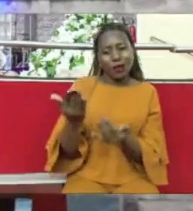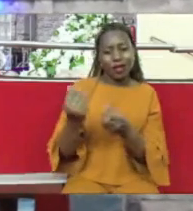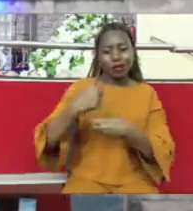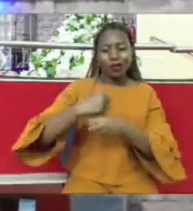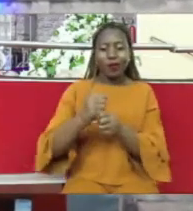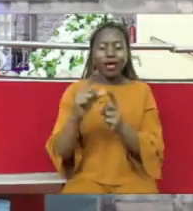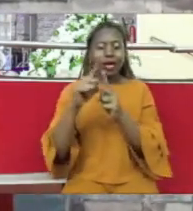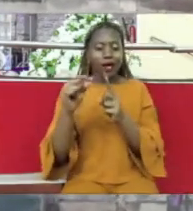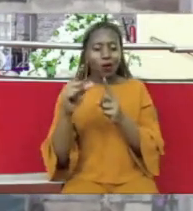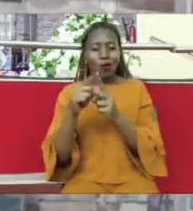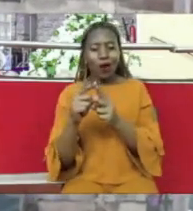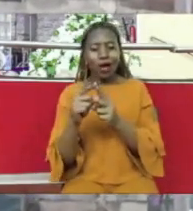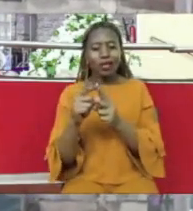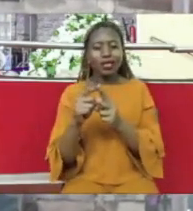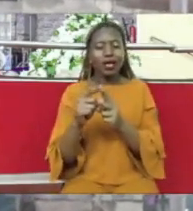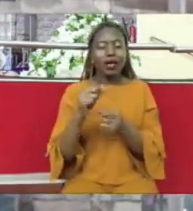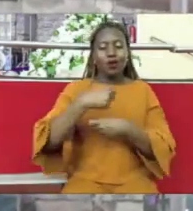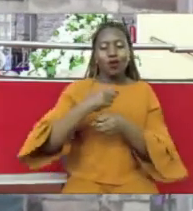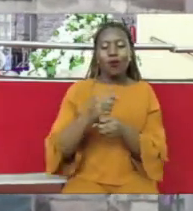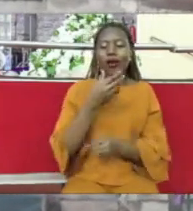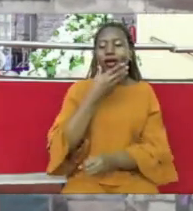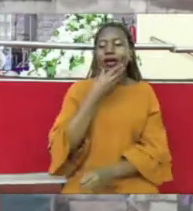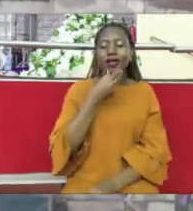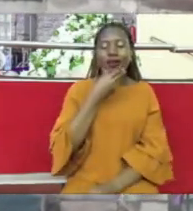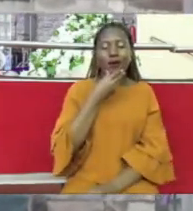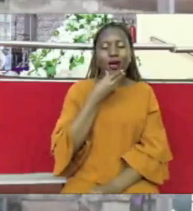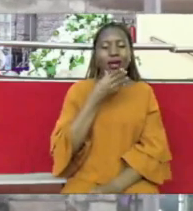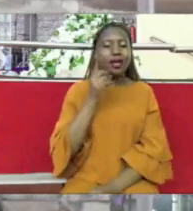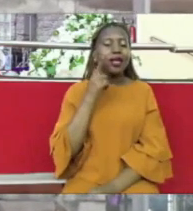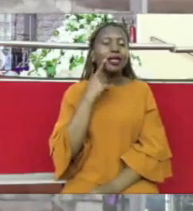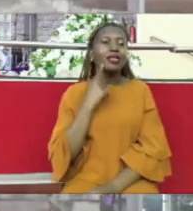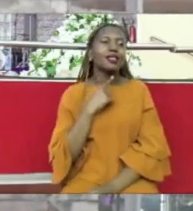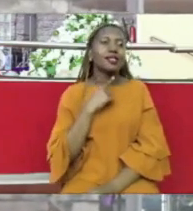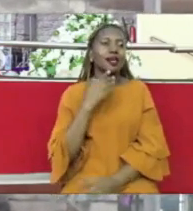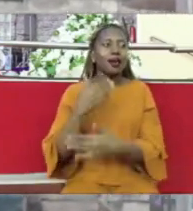to capture this man who has brought himself by the